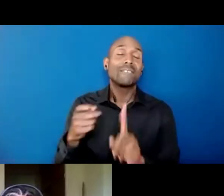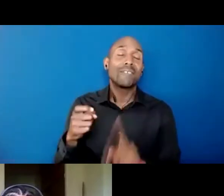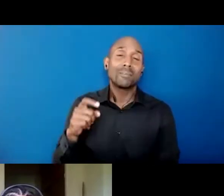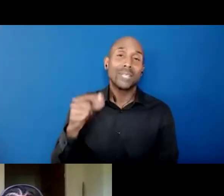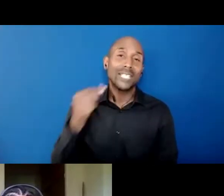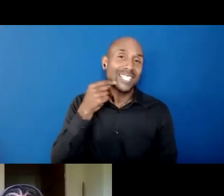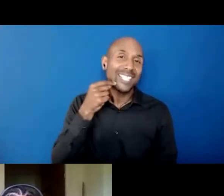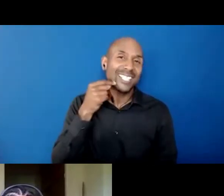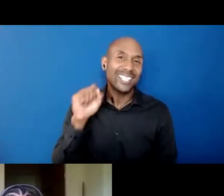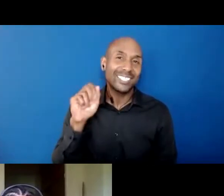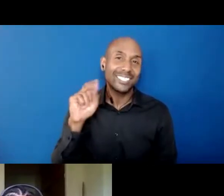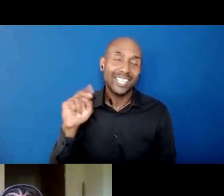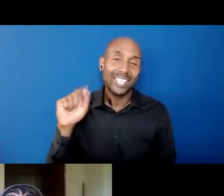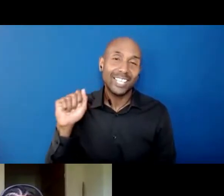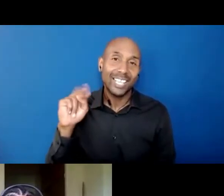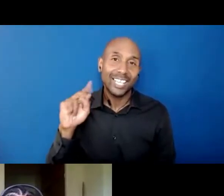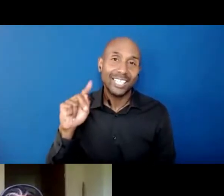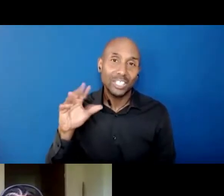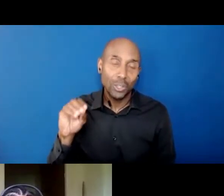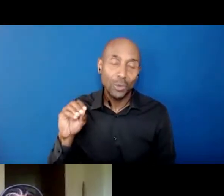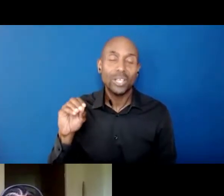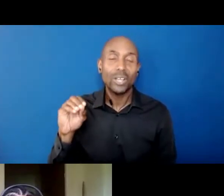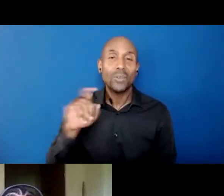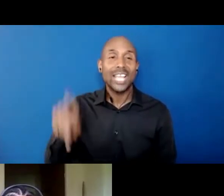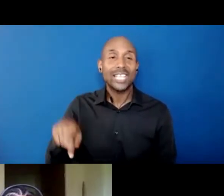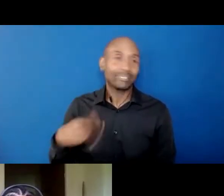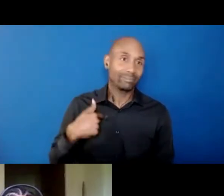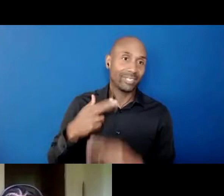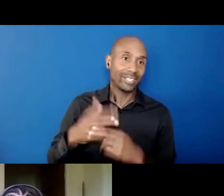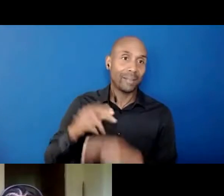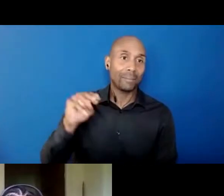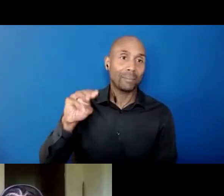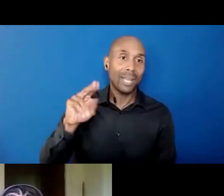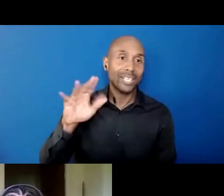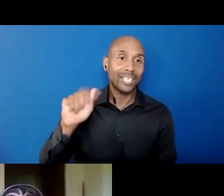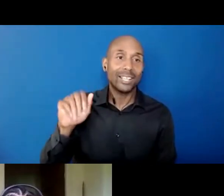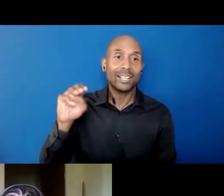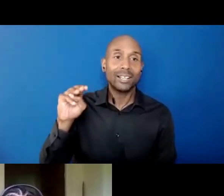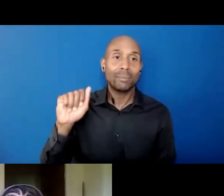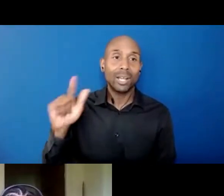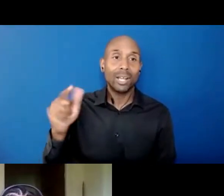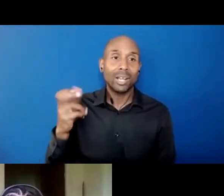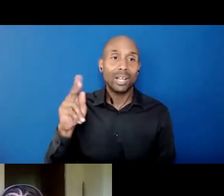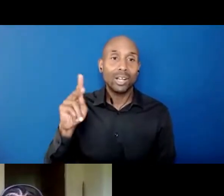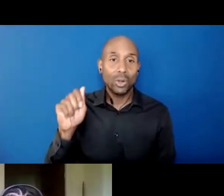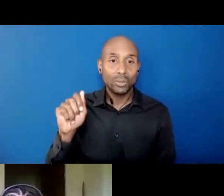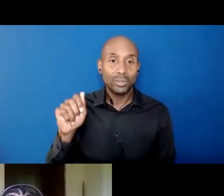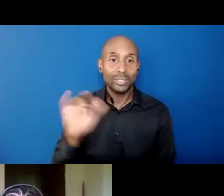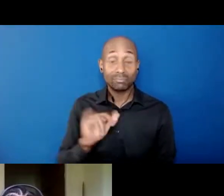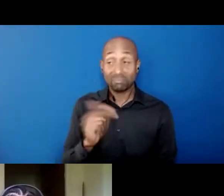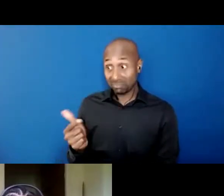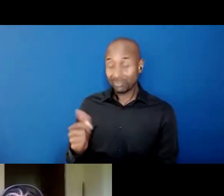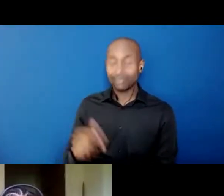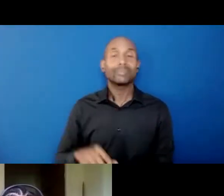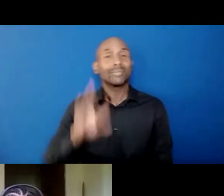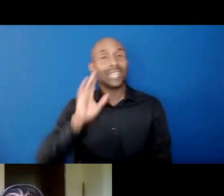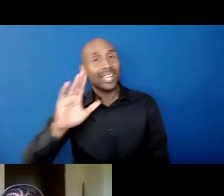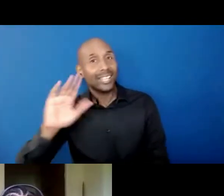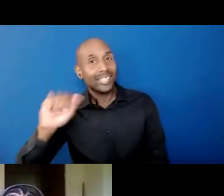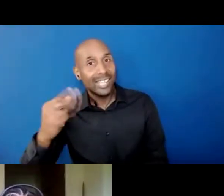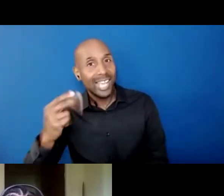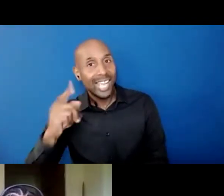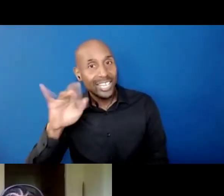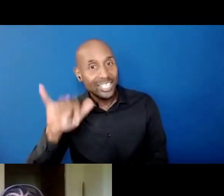have Ashley share. Hi everyone, this is Ashley Holden. It's nice to have you all here. I'm tuning in from